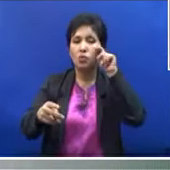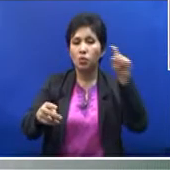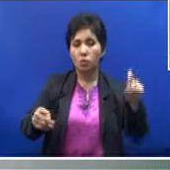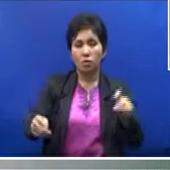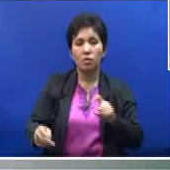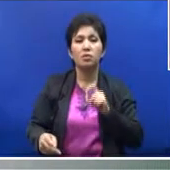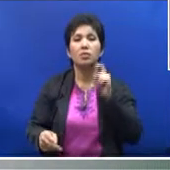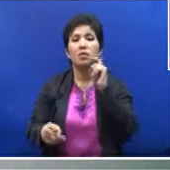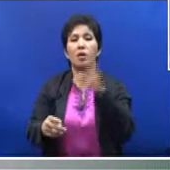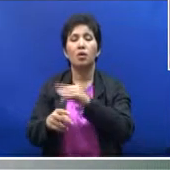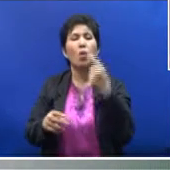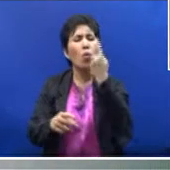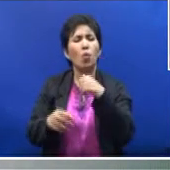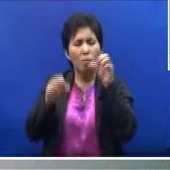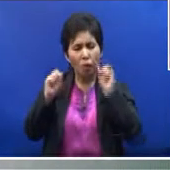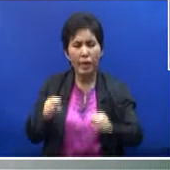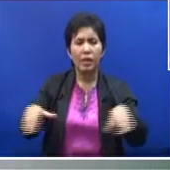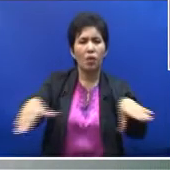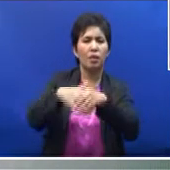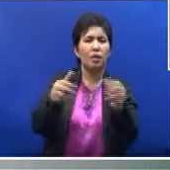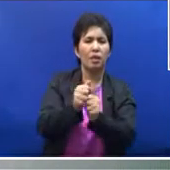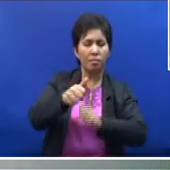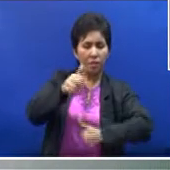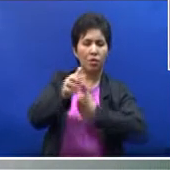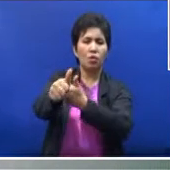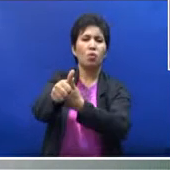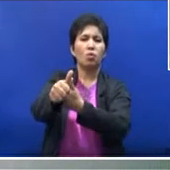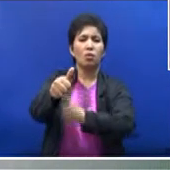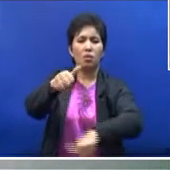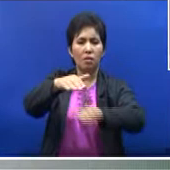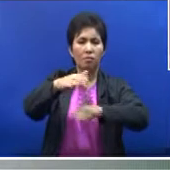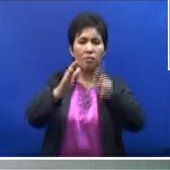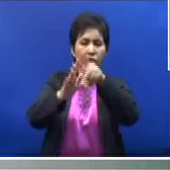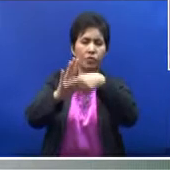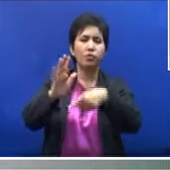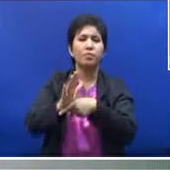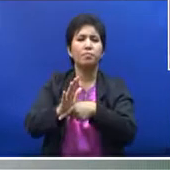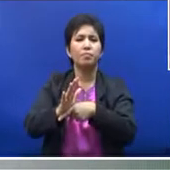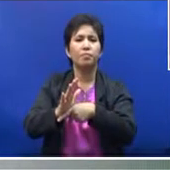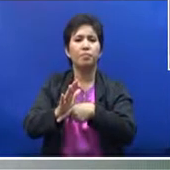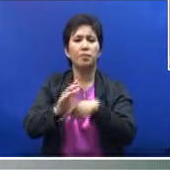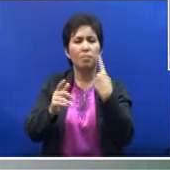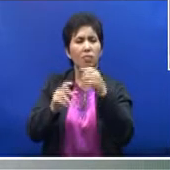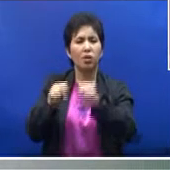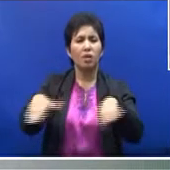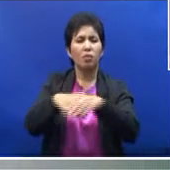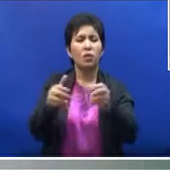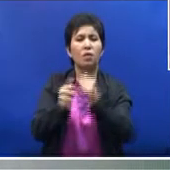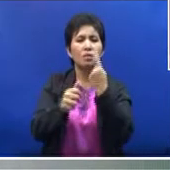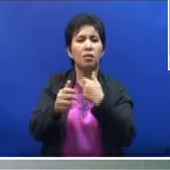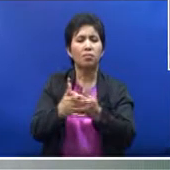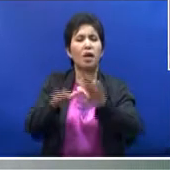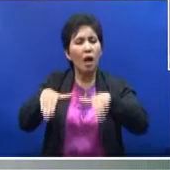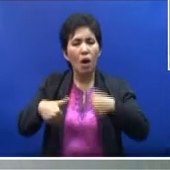and determines who can marry each other based on the principle of incest taboo. Okay, and it determines